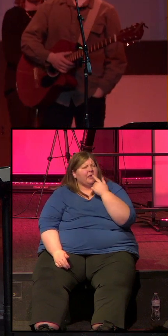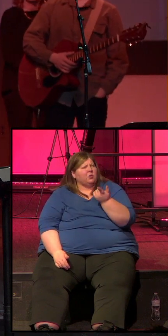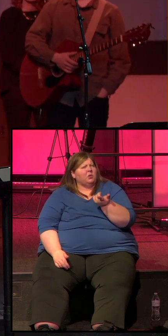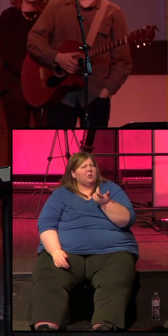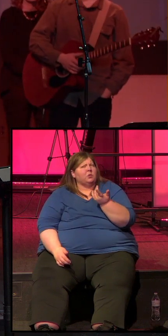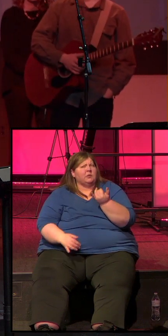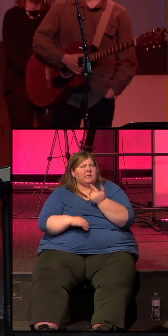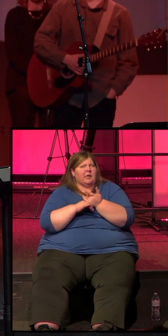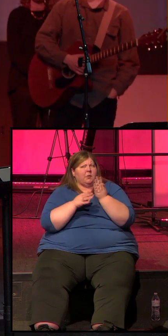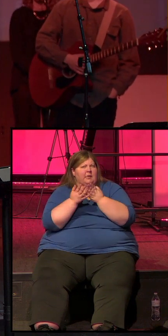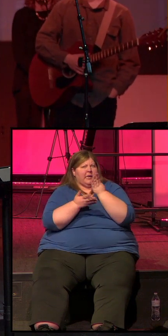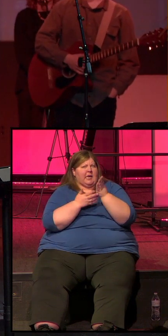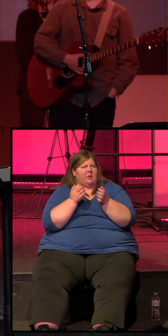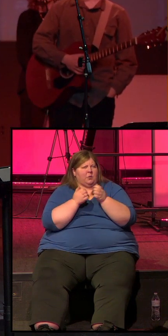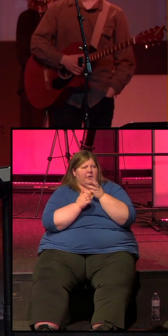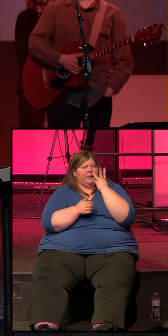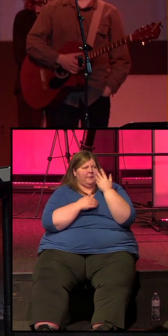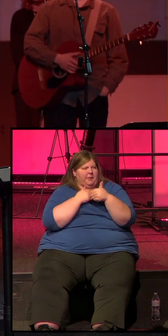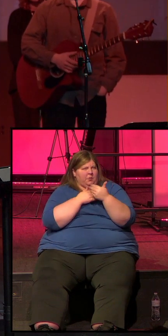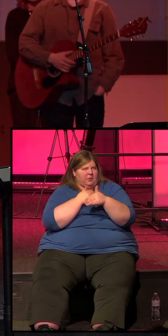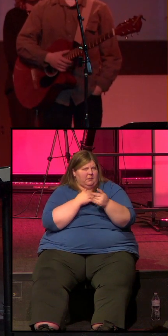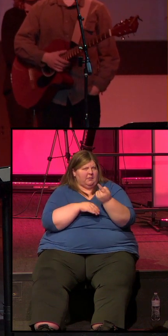gonna close with communion together.